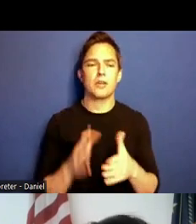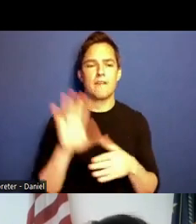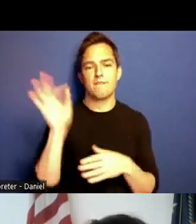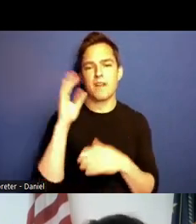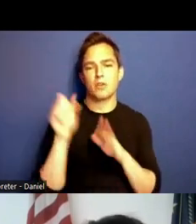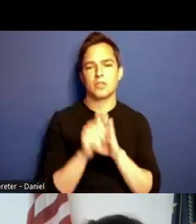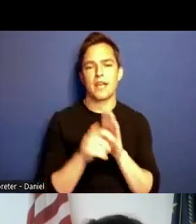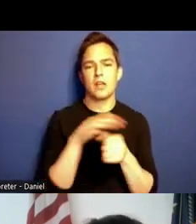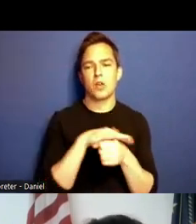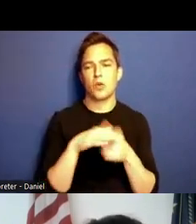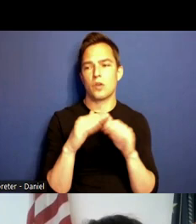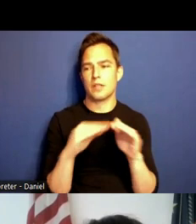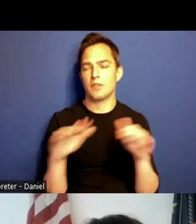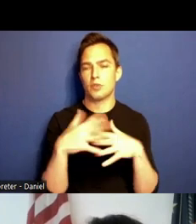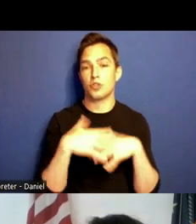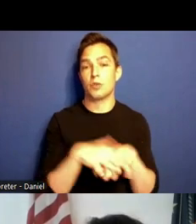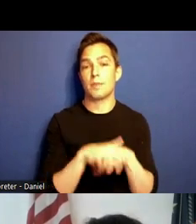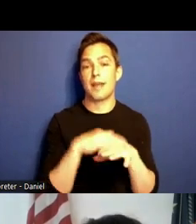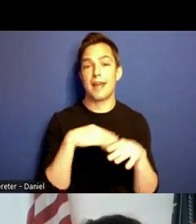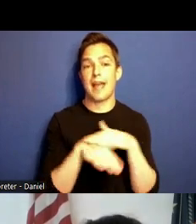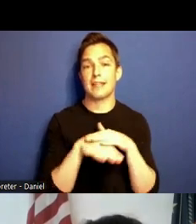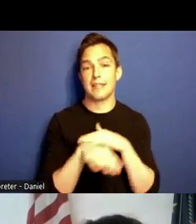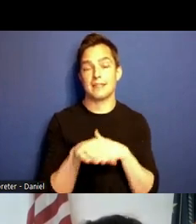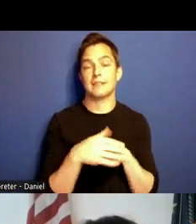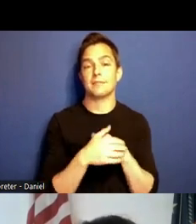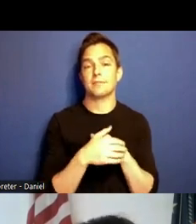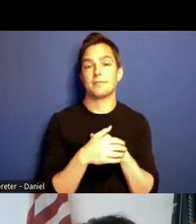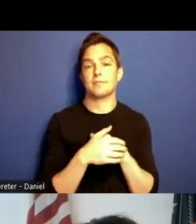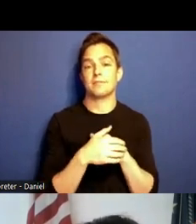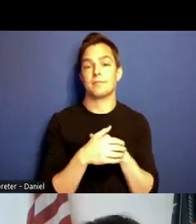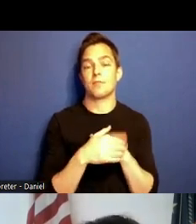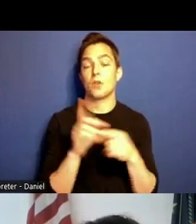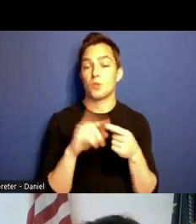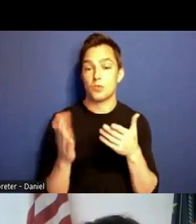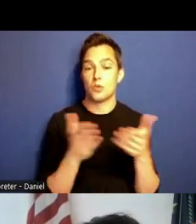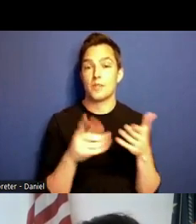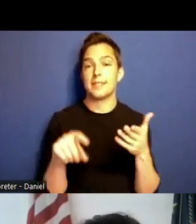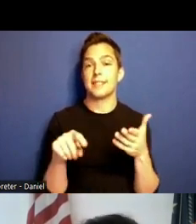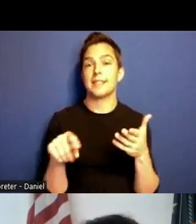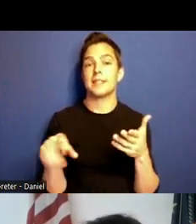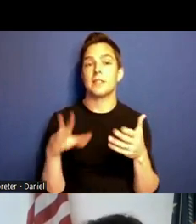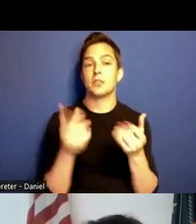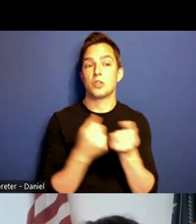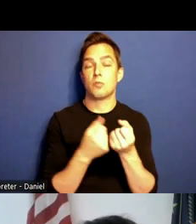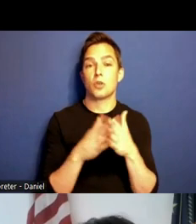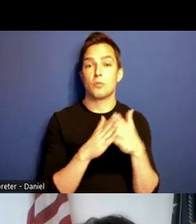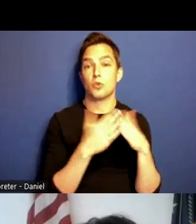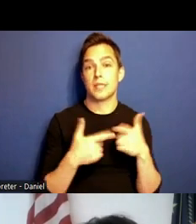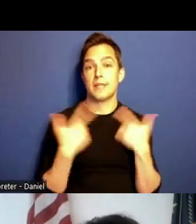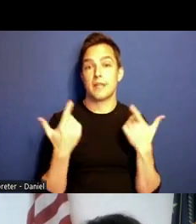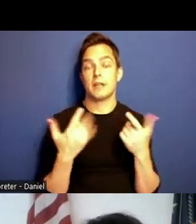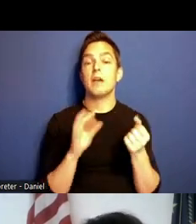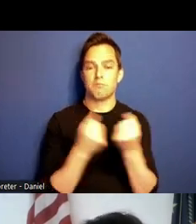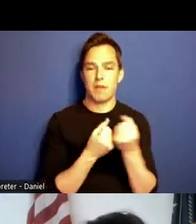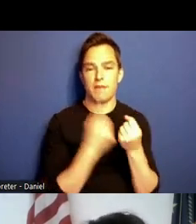local levels to streamline access to the services that are needed to support community living and to advocate